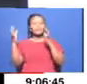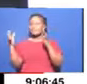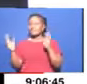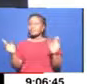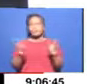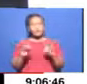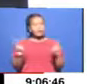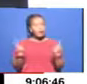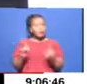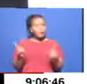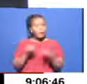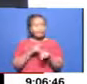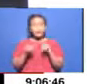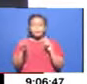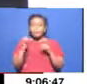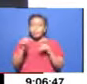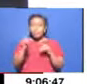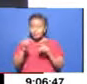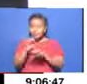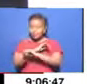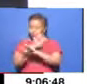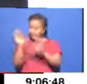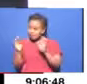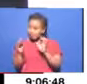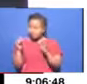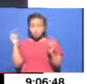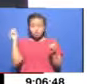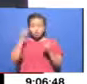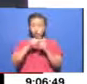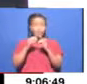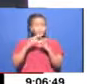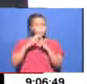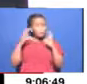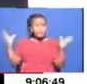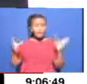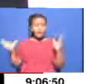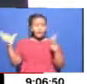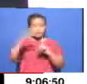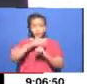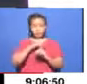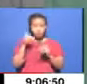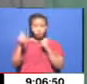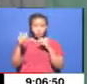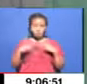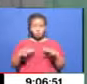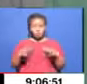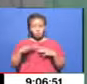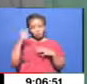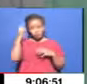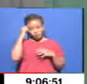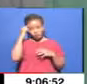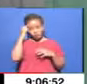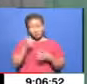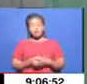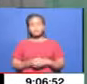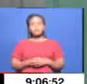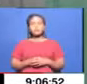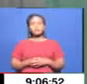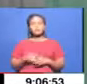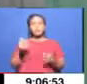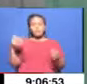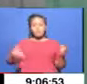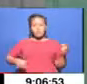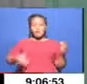nucleus towards a bigger thing which will lead to our people to think backwards. Young people are